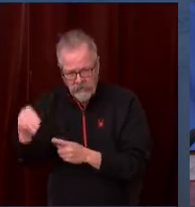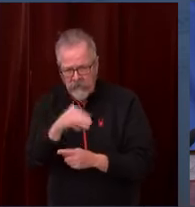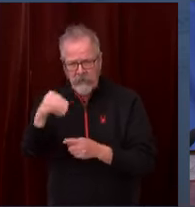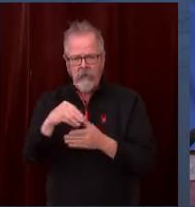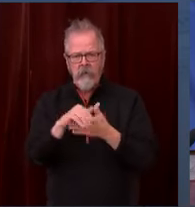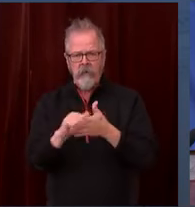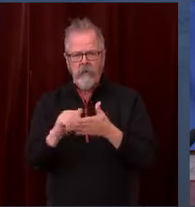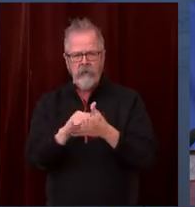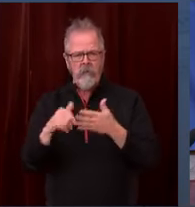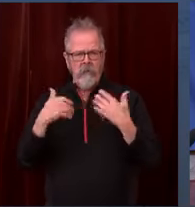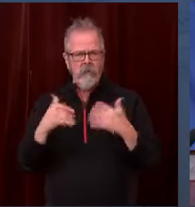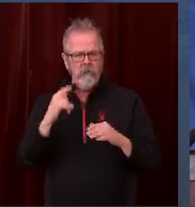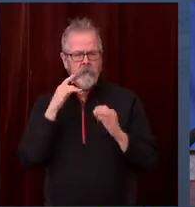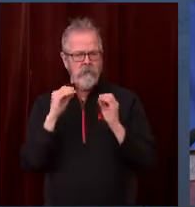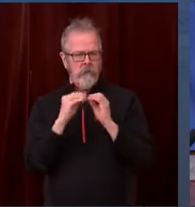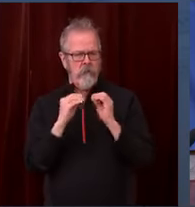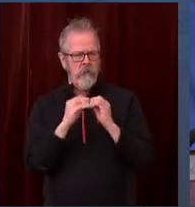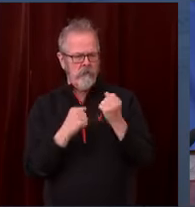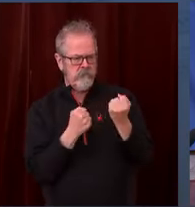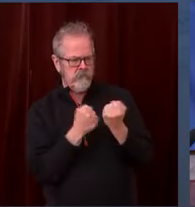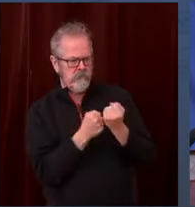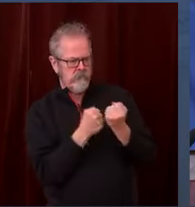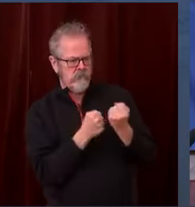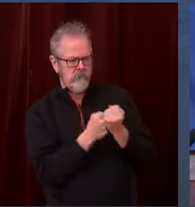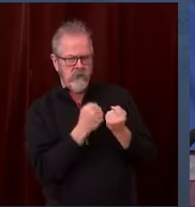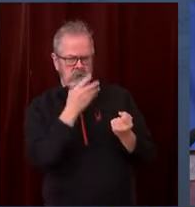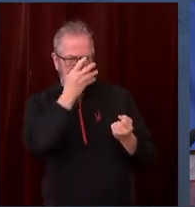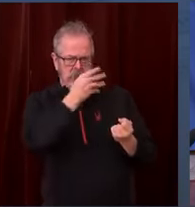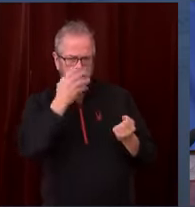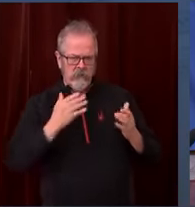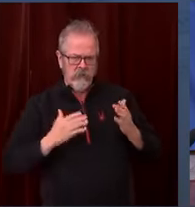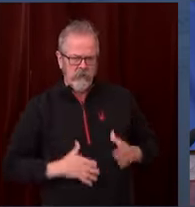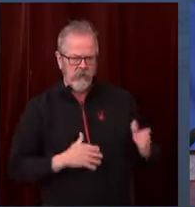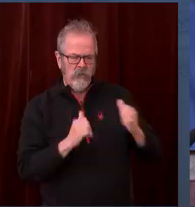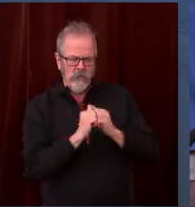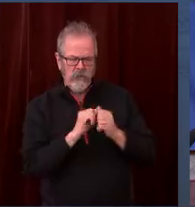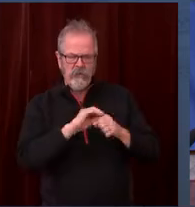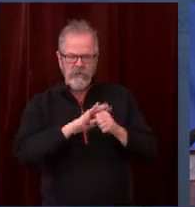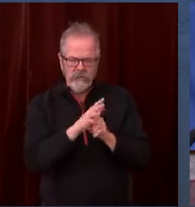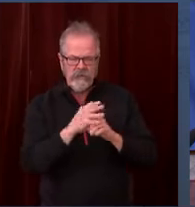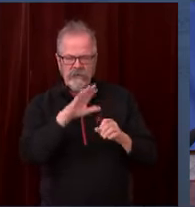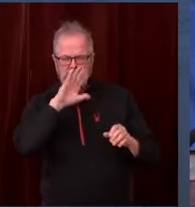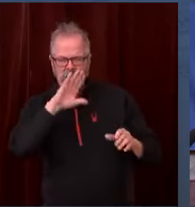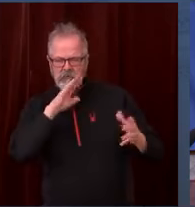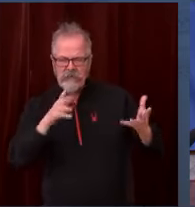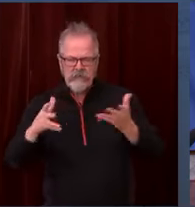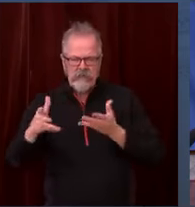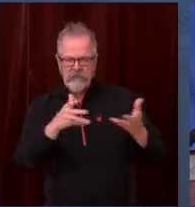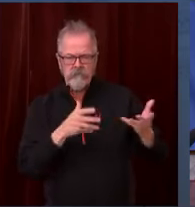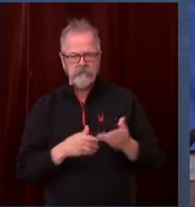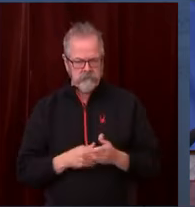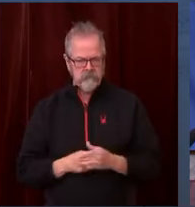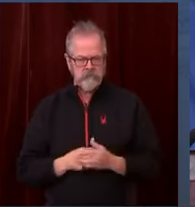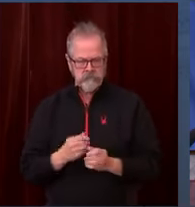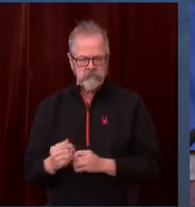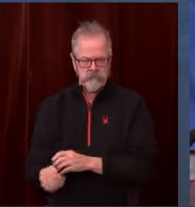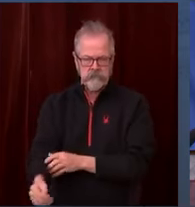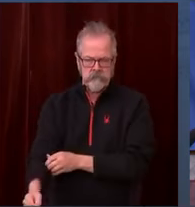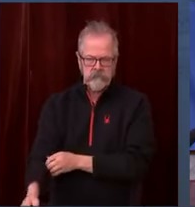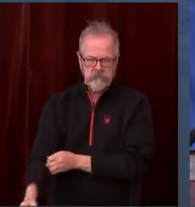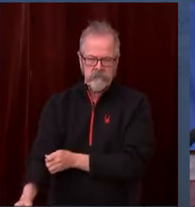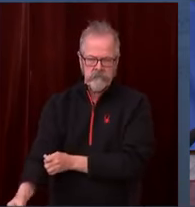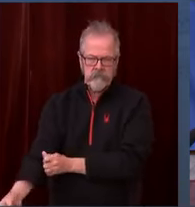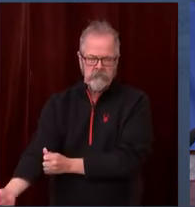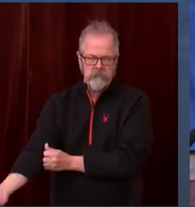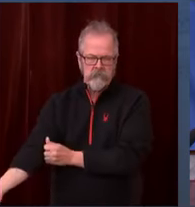immigrant workers, who are otherwise unable to access most economic supports that have been available. And this is important